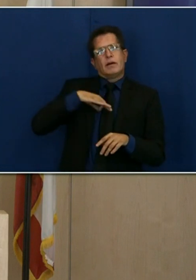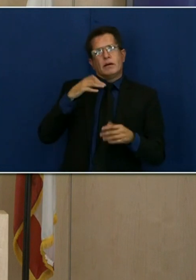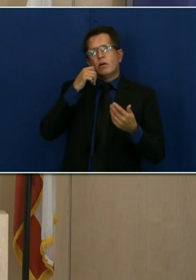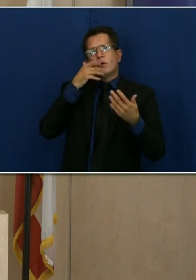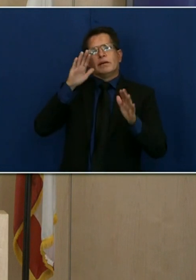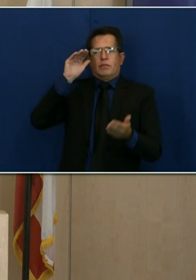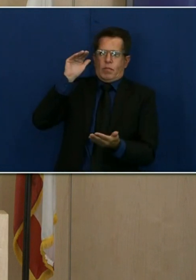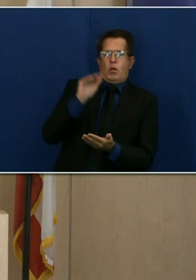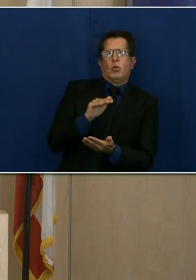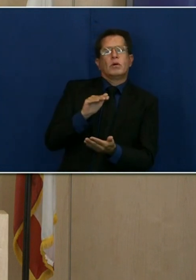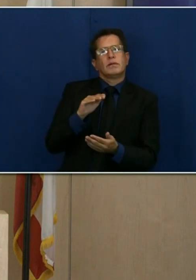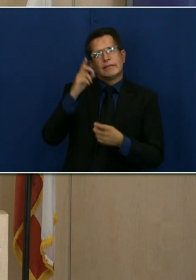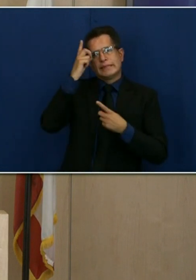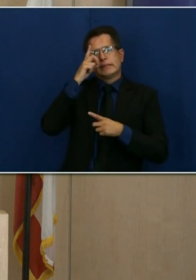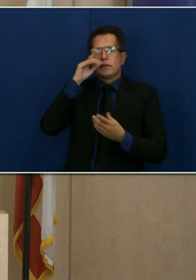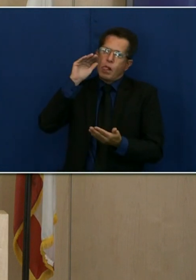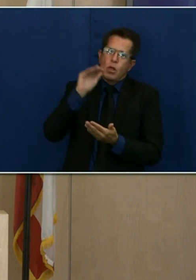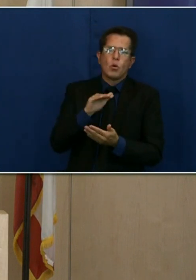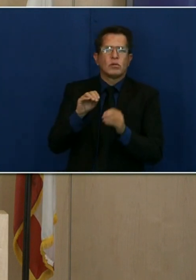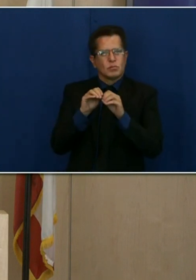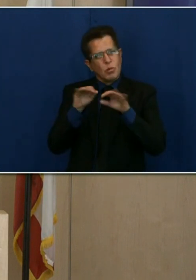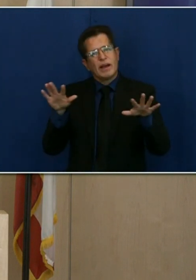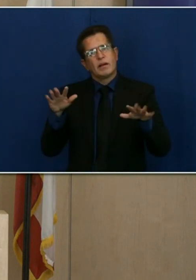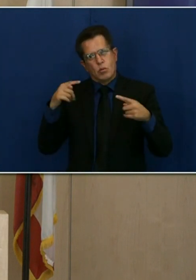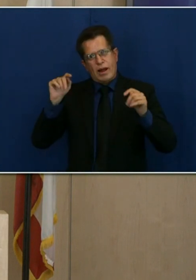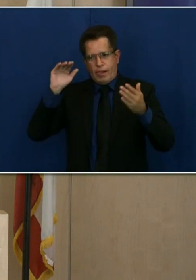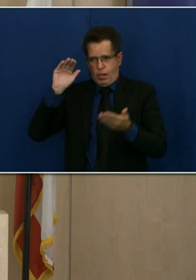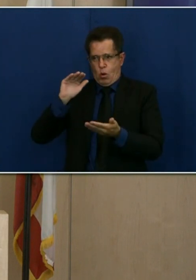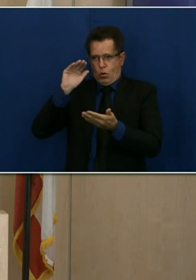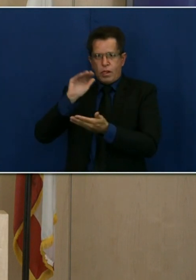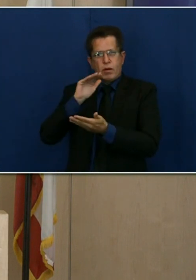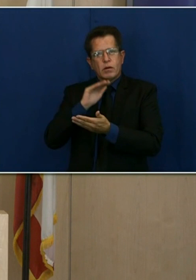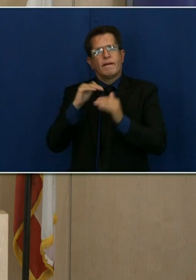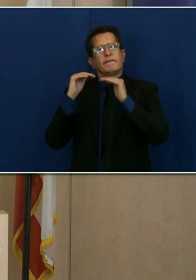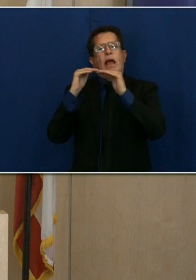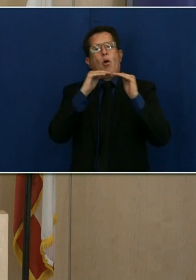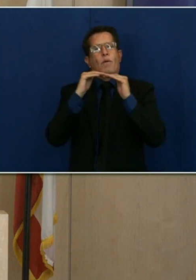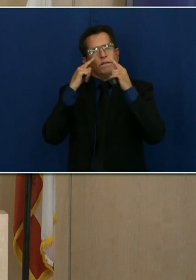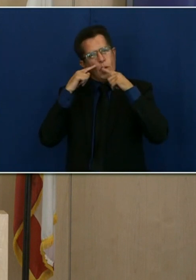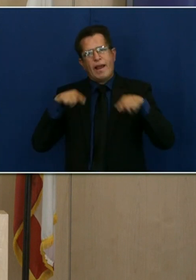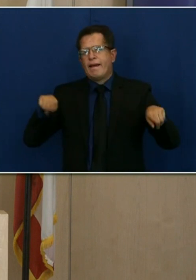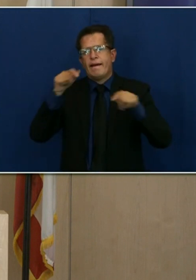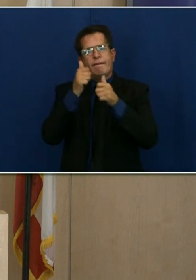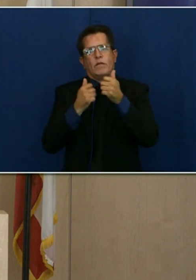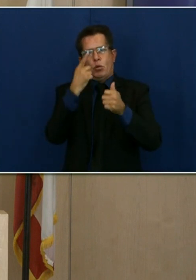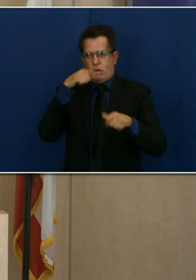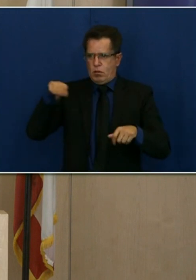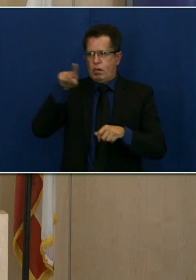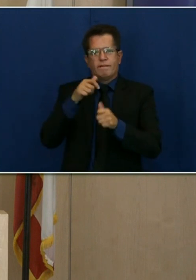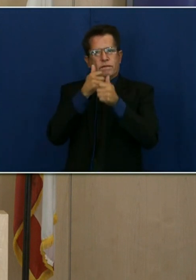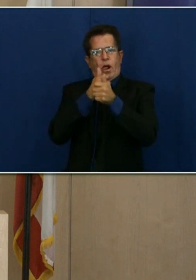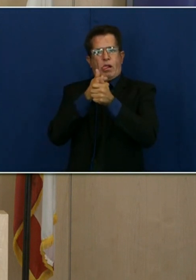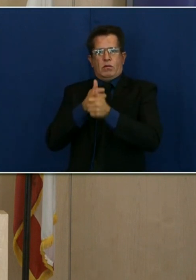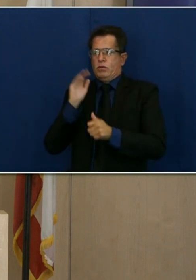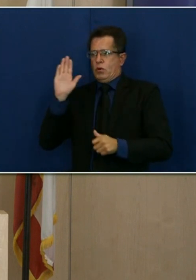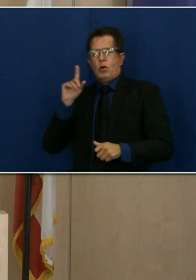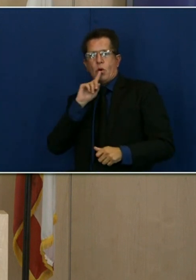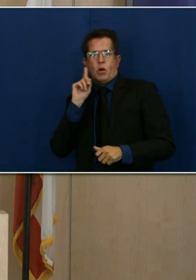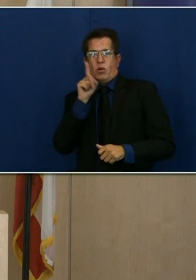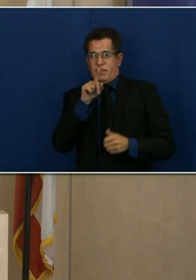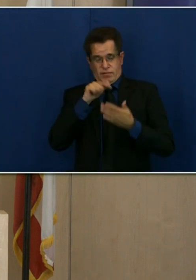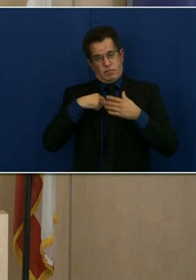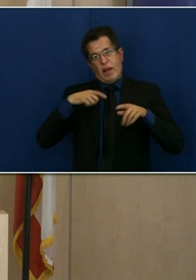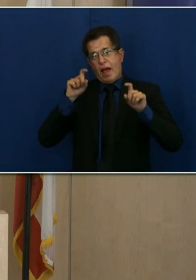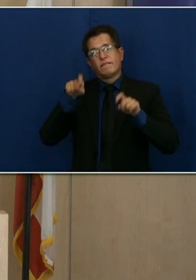case counts and lowering spread, and that there's a level playing field for everyone in terms of following the public health orders. Again, it's what we have to do